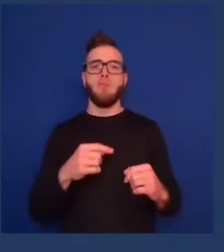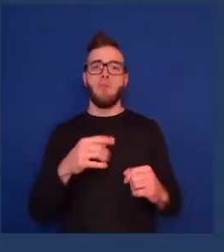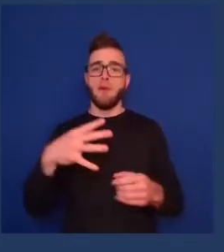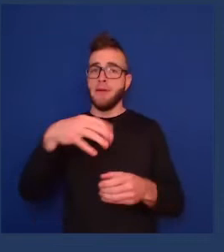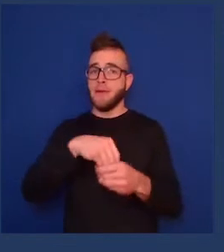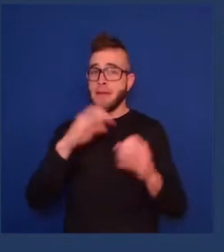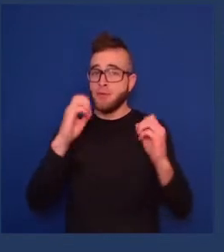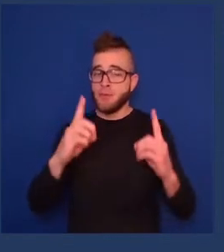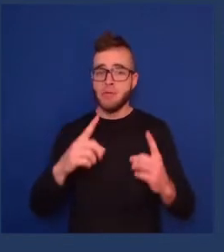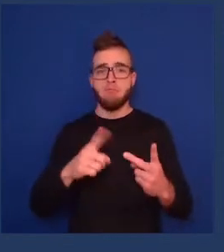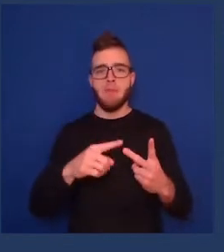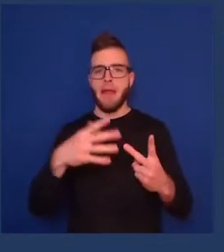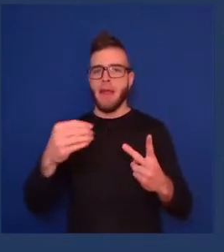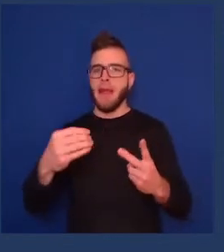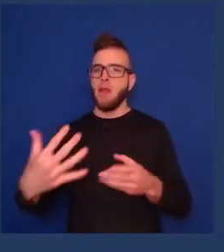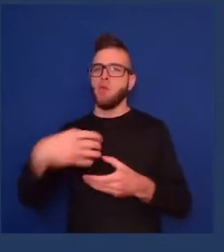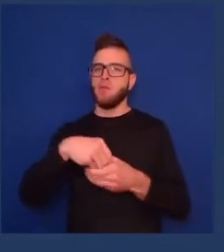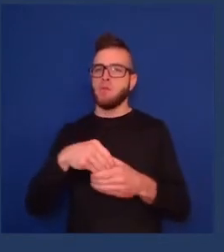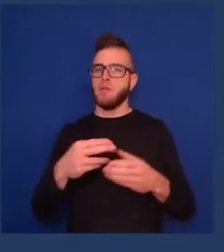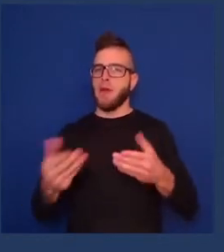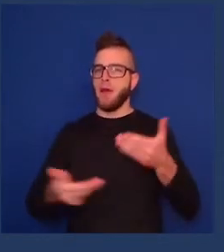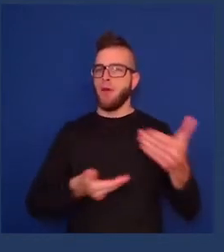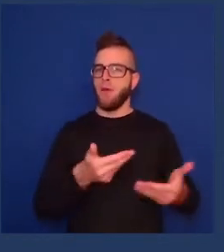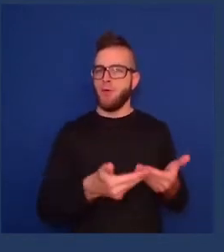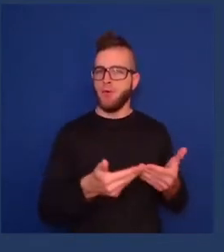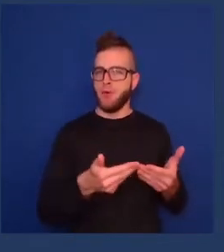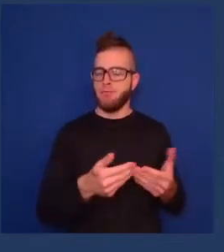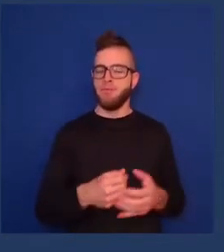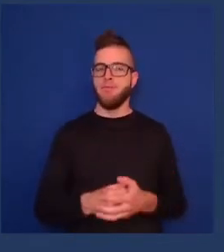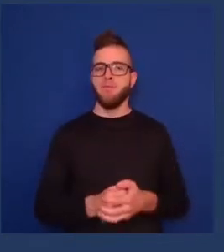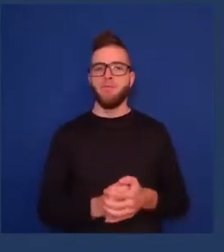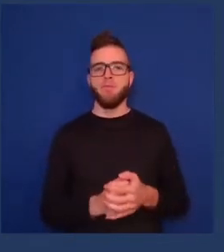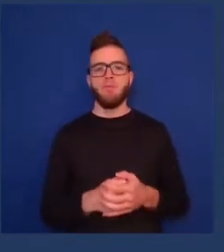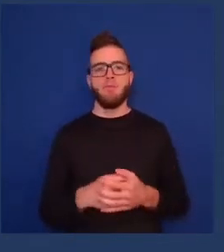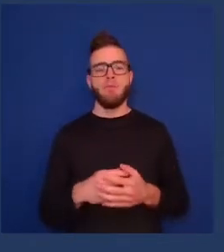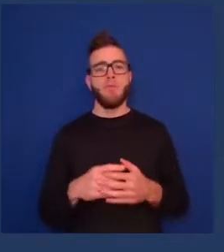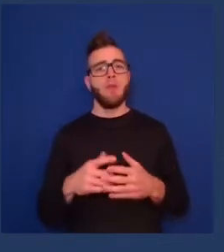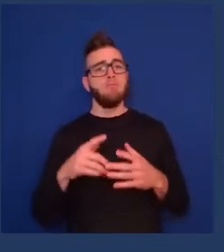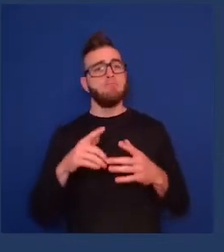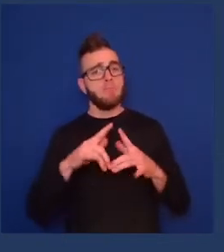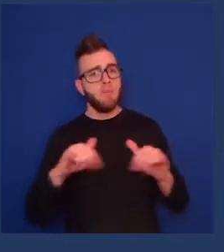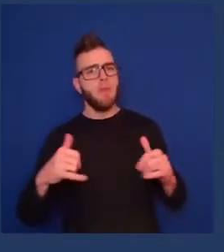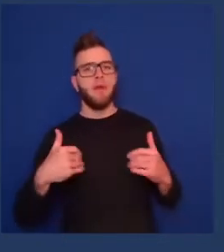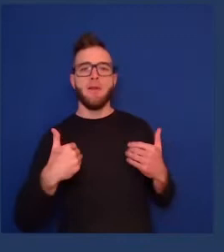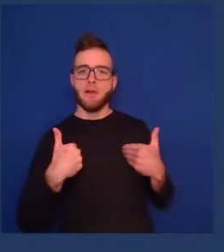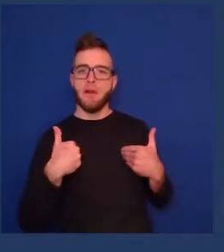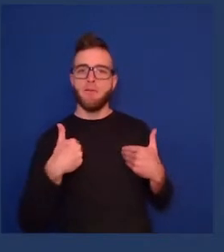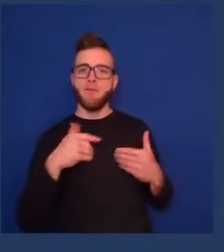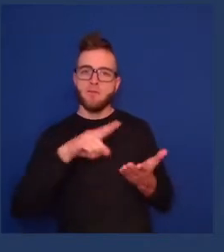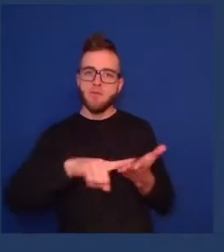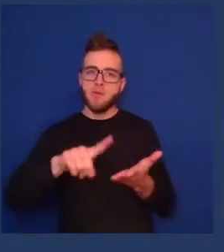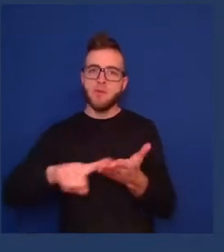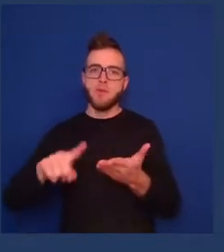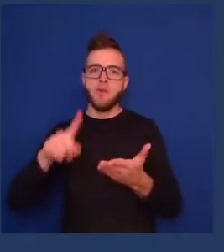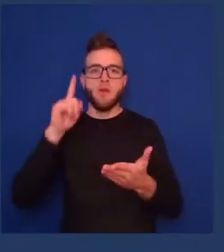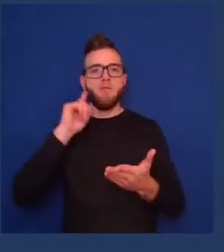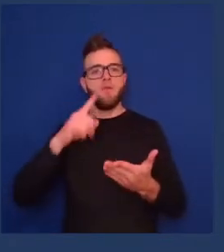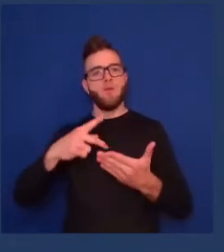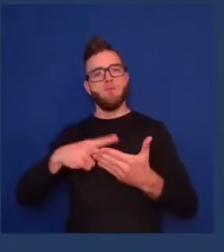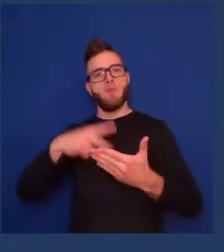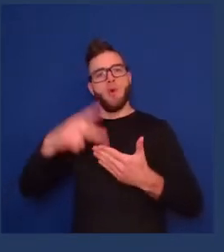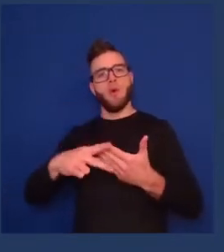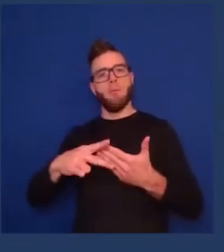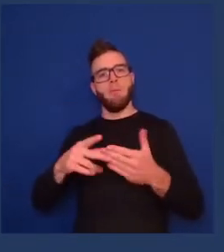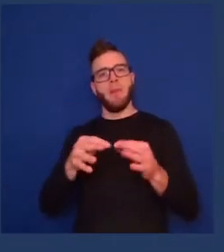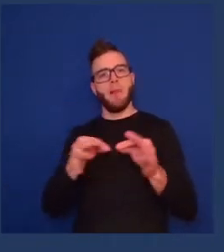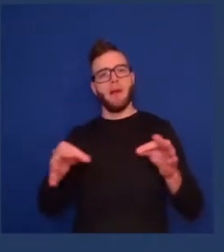in the inclusive hiring work that was just mentioned. We also have research projects in better programming languages for